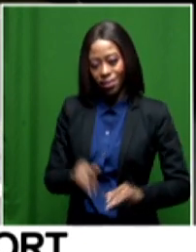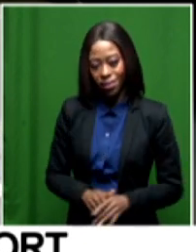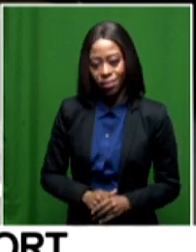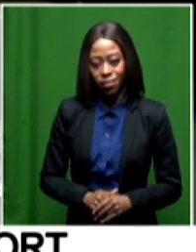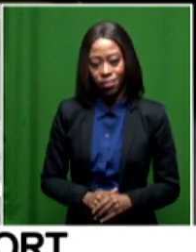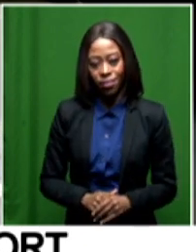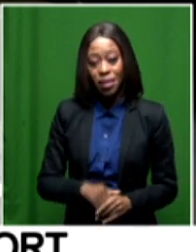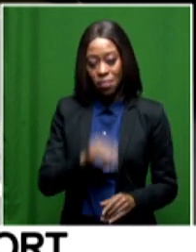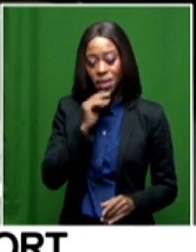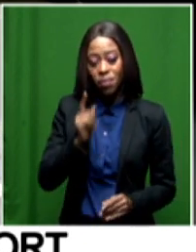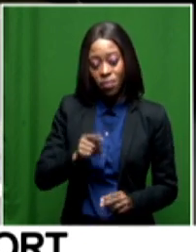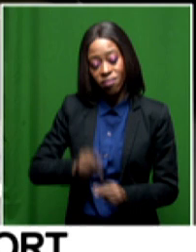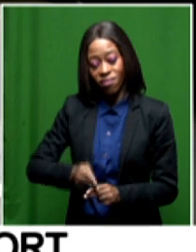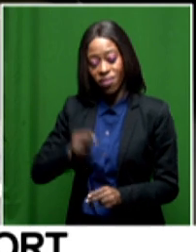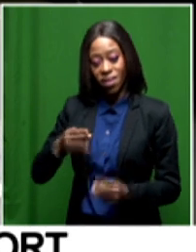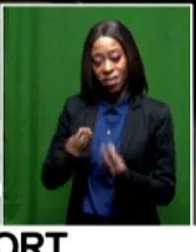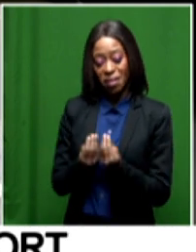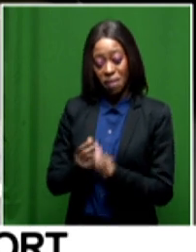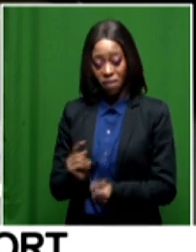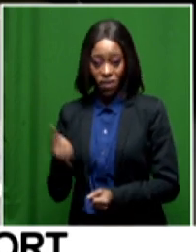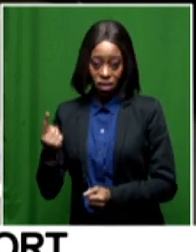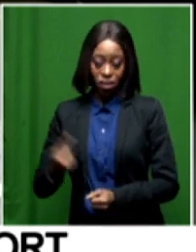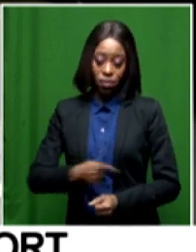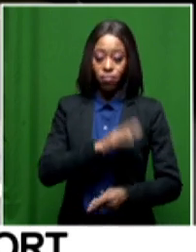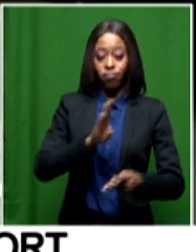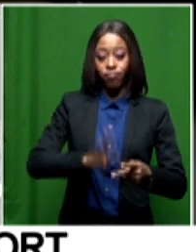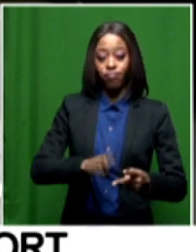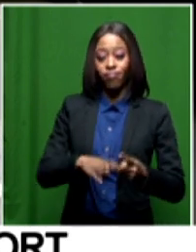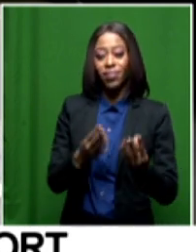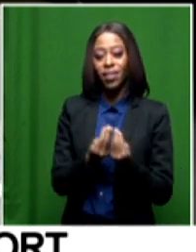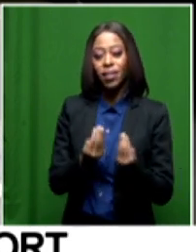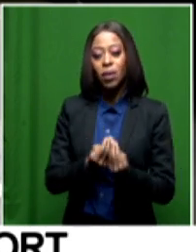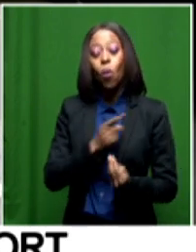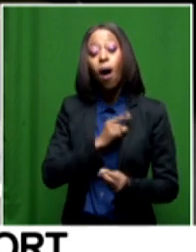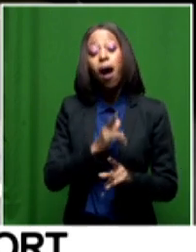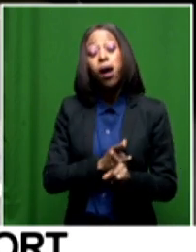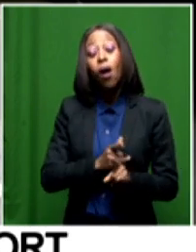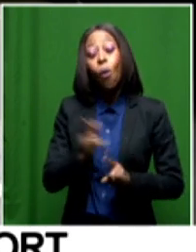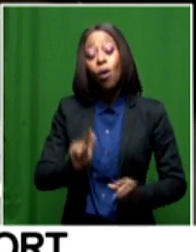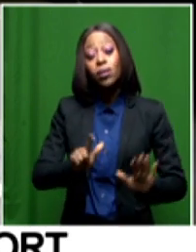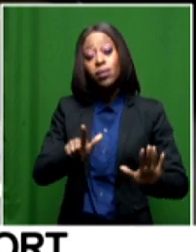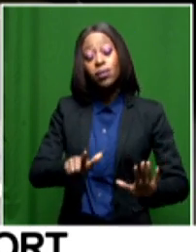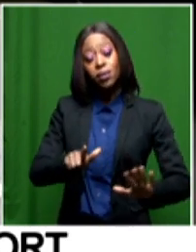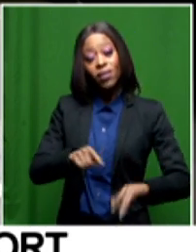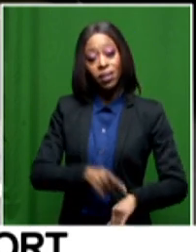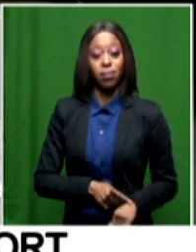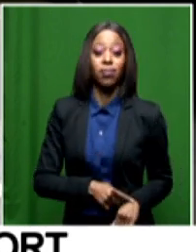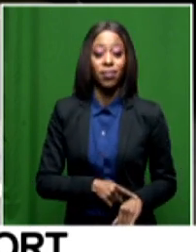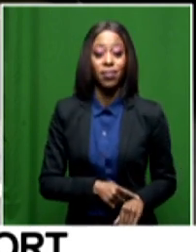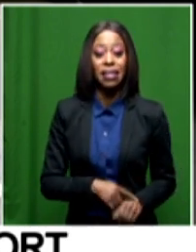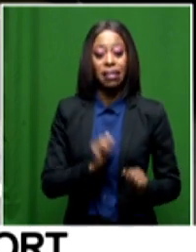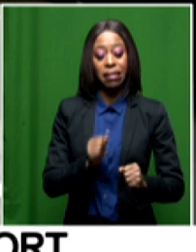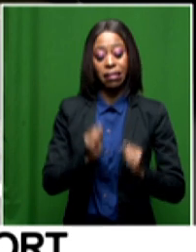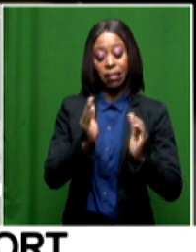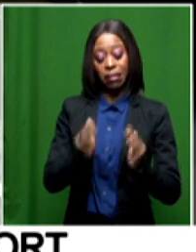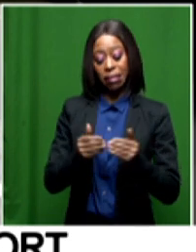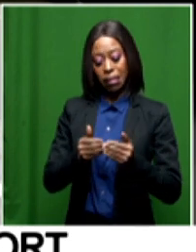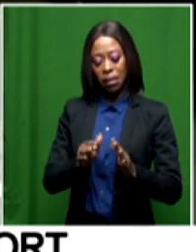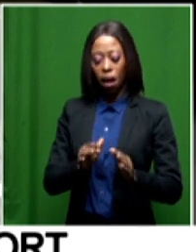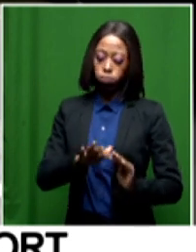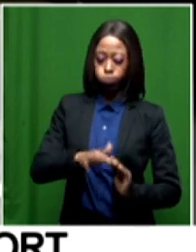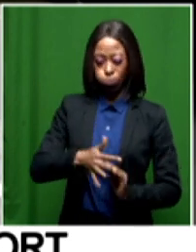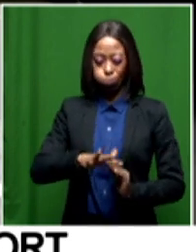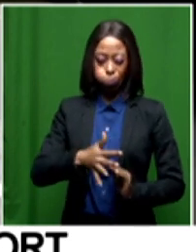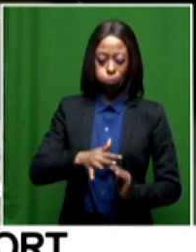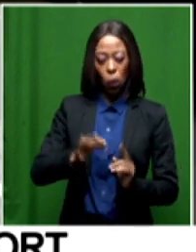got to get this deal done, first of all. Secondly, he's a 7-time world champion. And yes, the season hasn't started great for him